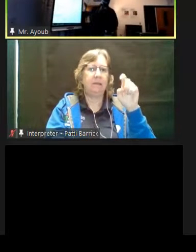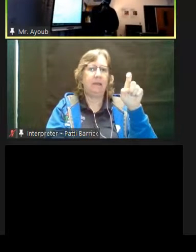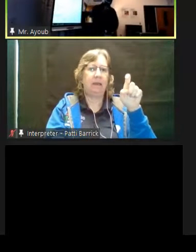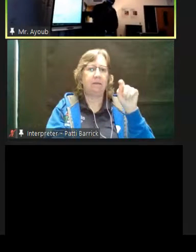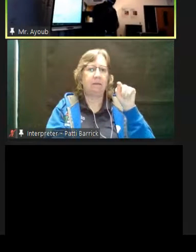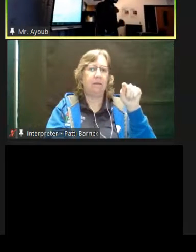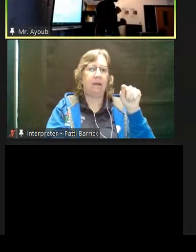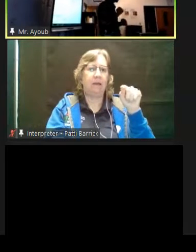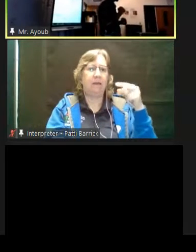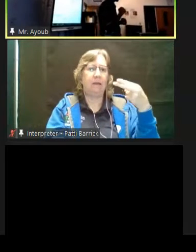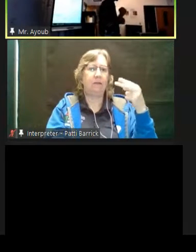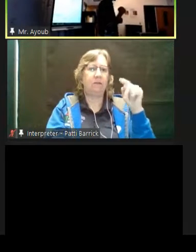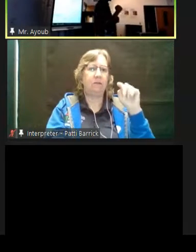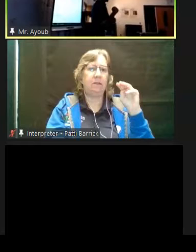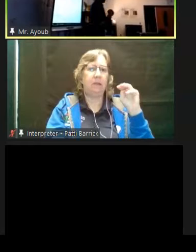index.html.